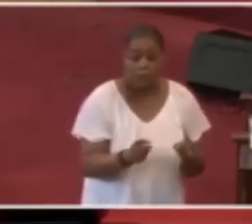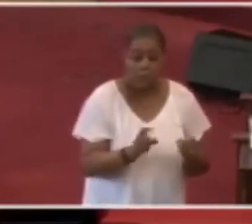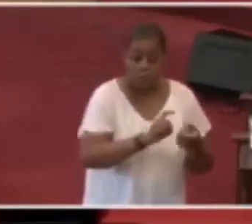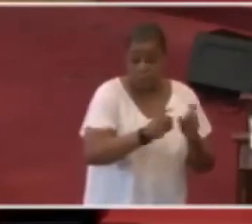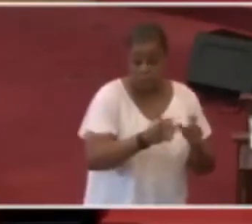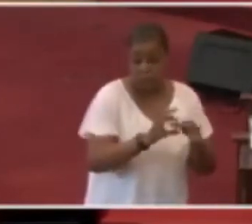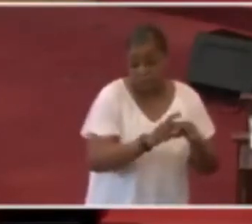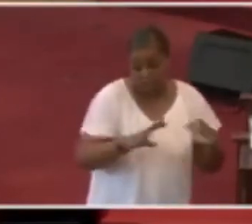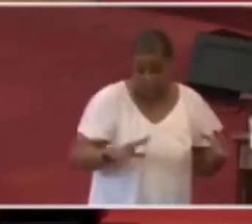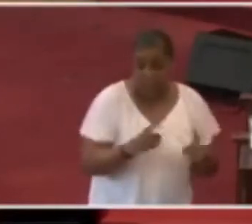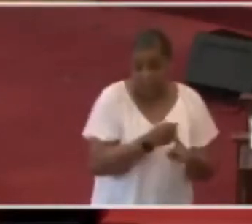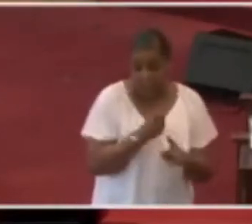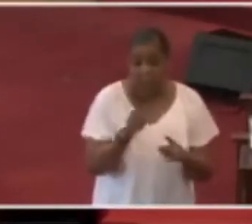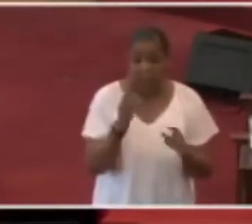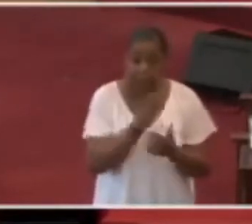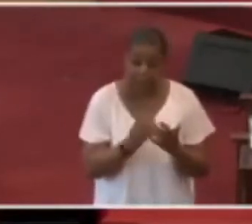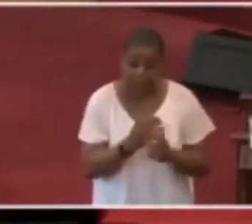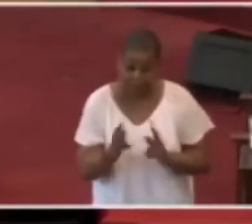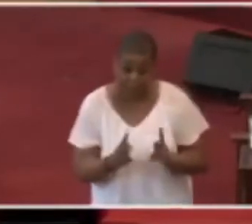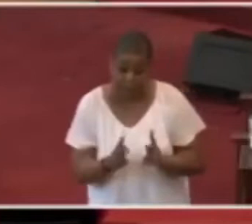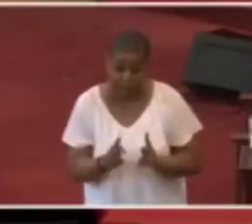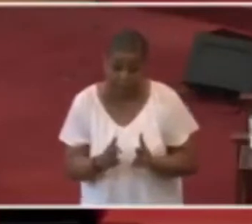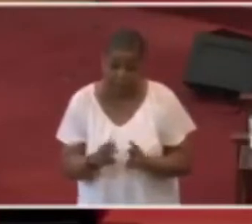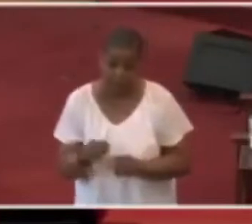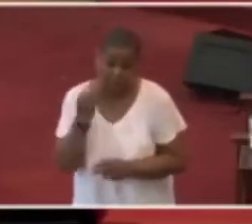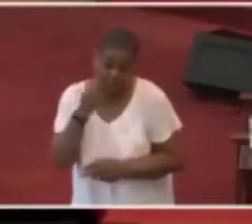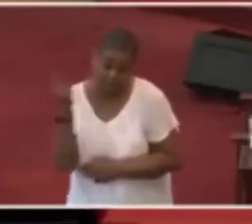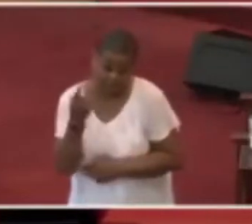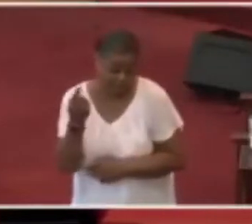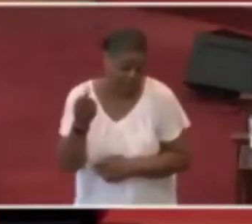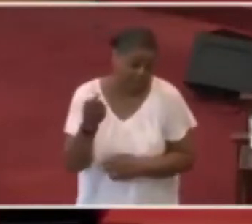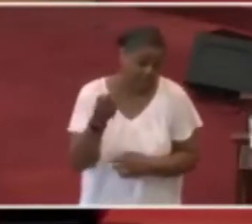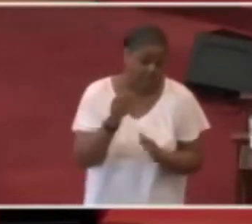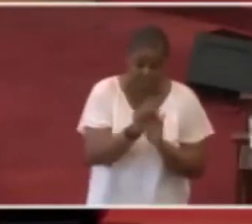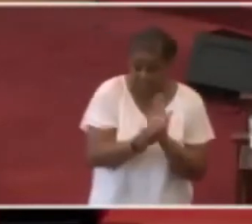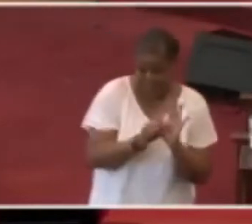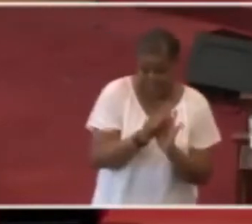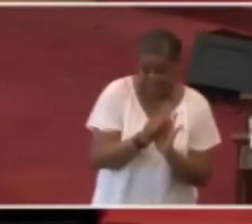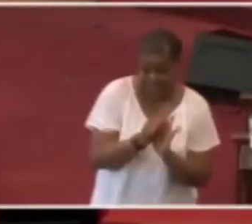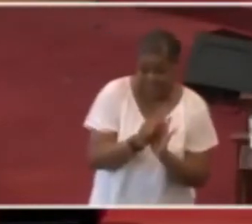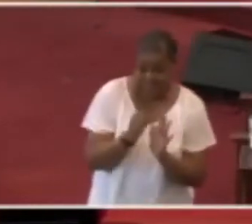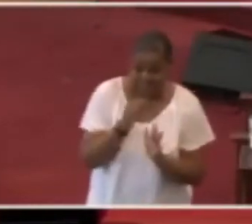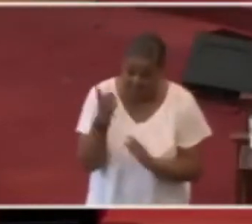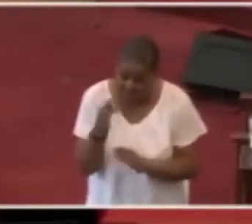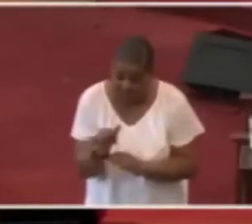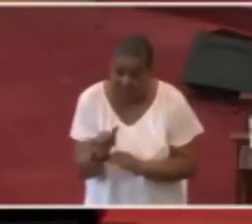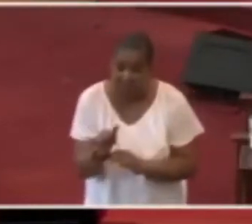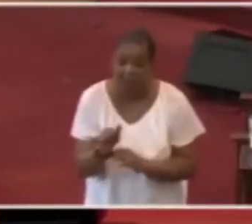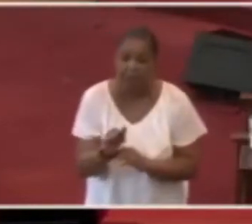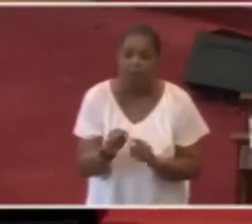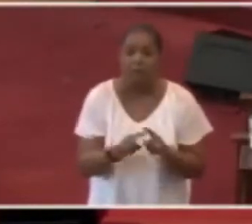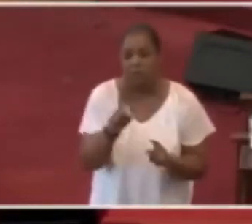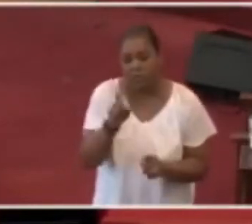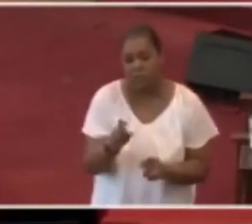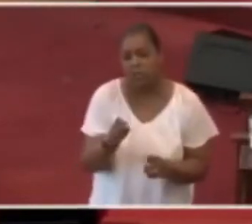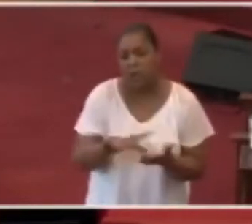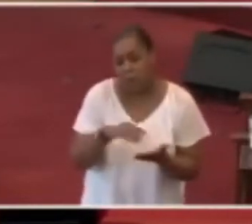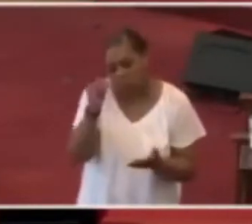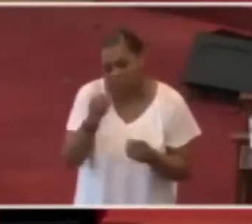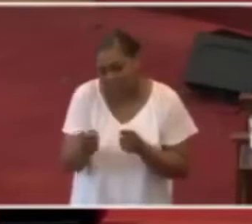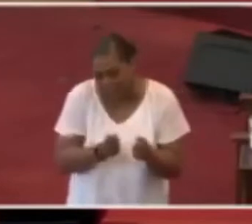relationships that were God intended, if only for a season. The spiritual discipline of stewarding